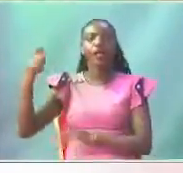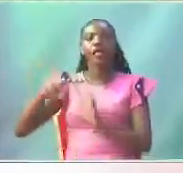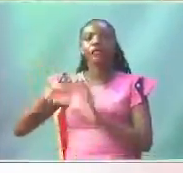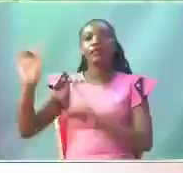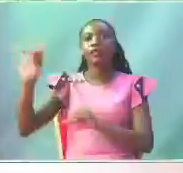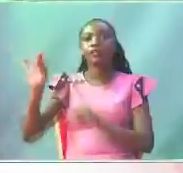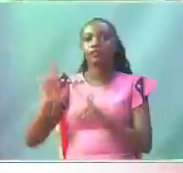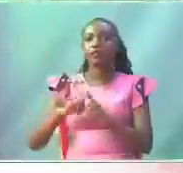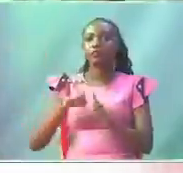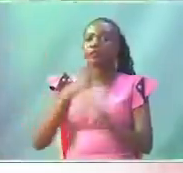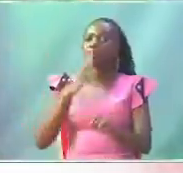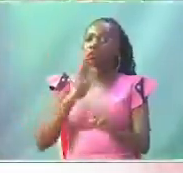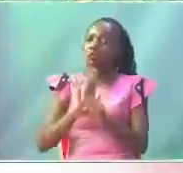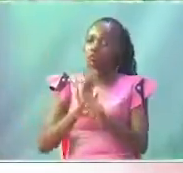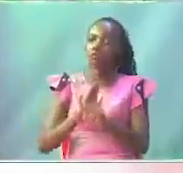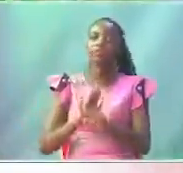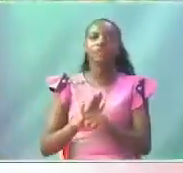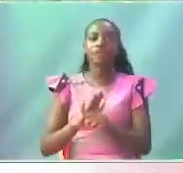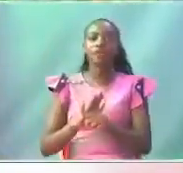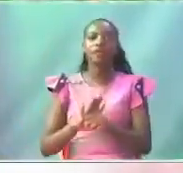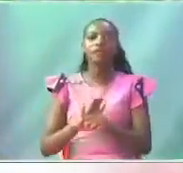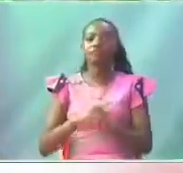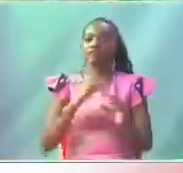promising a snow-melting declaration.